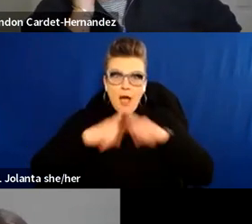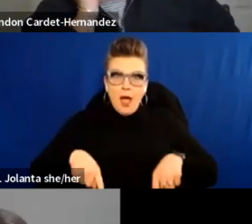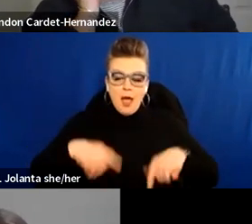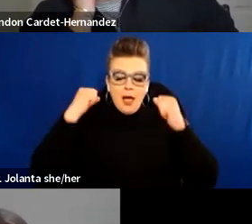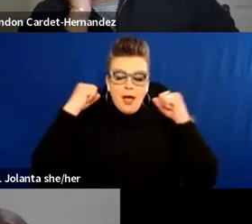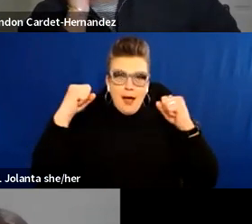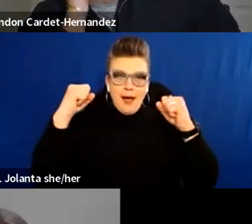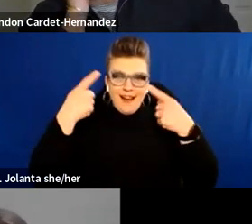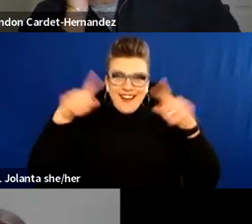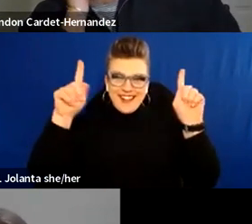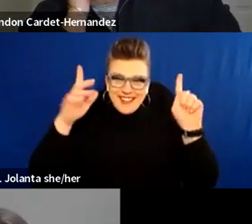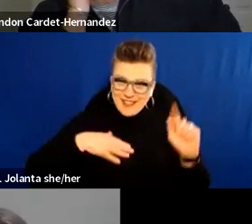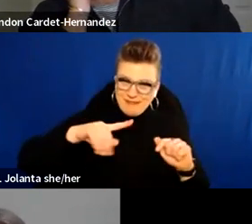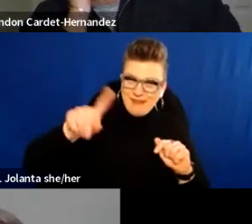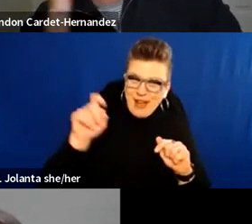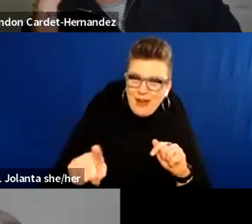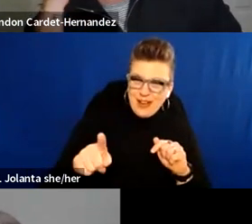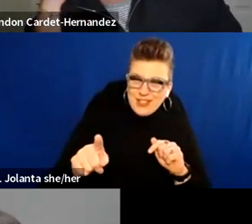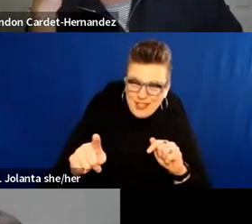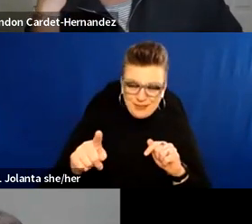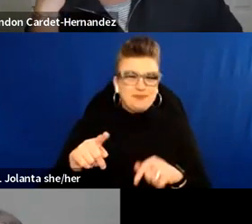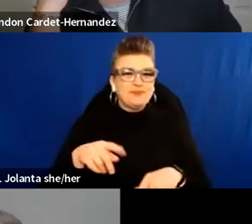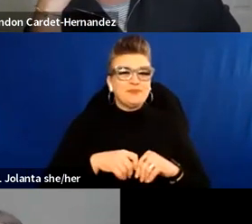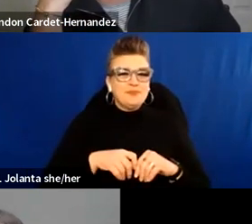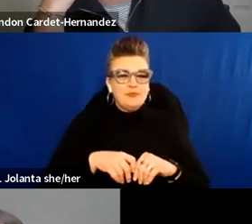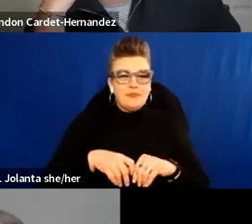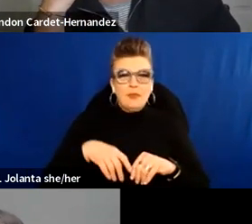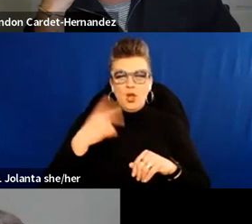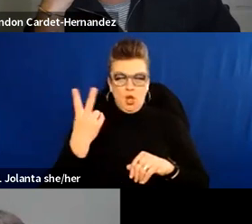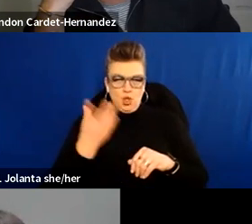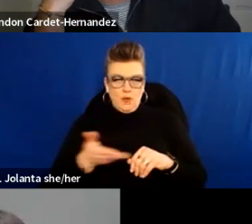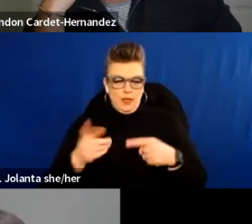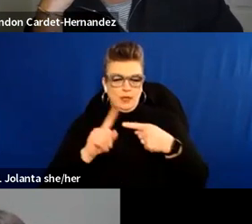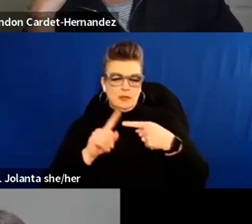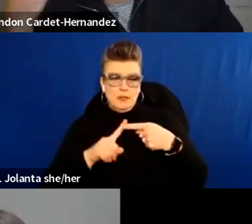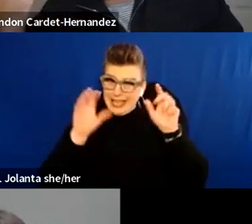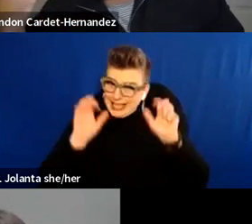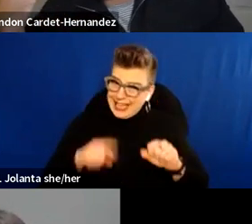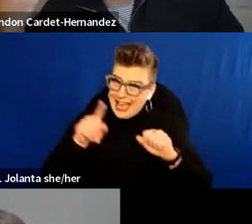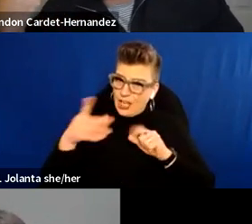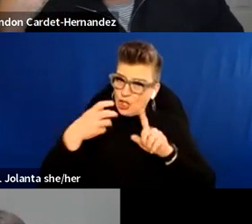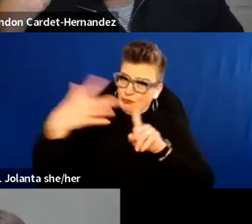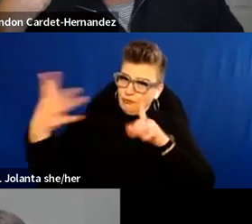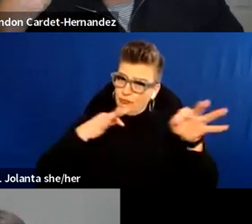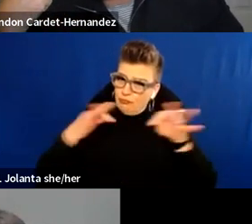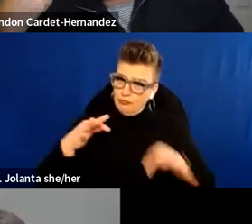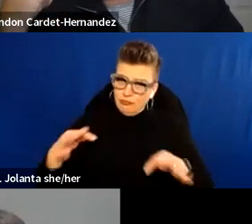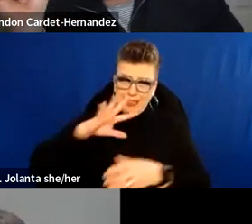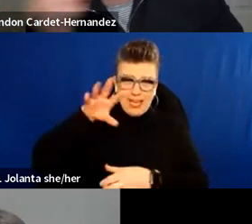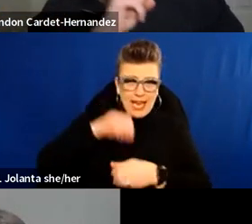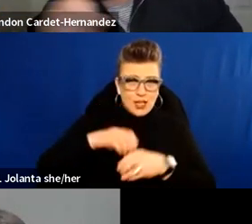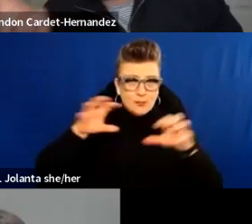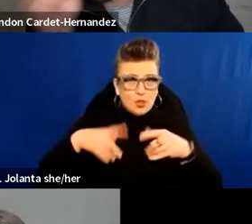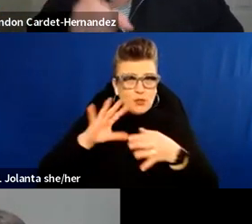right so my question uh superintendent i'm curious two things one can you walk us through the engagement that you did around this code of